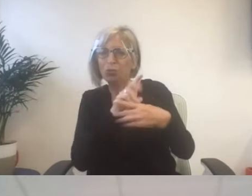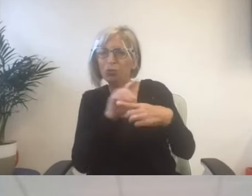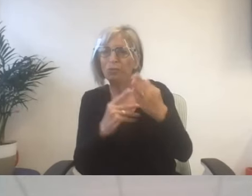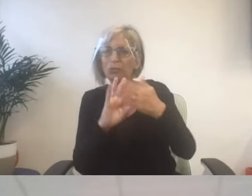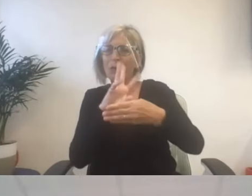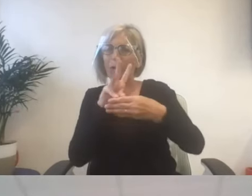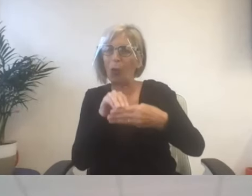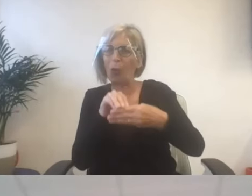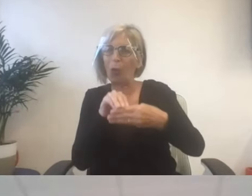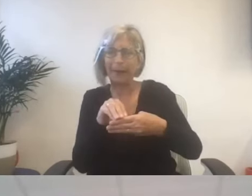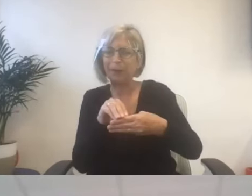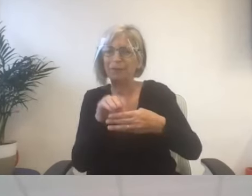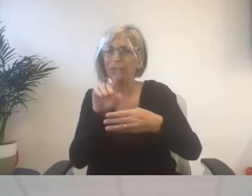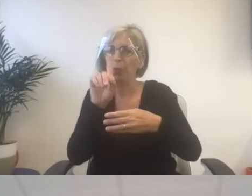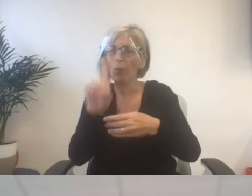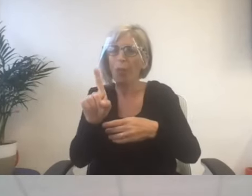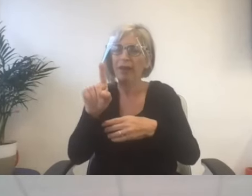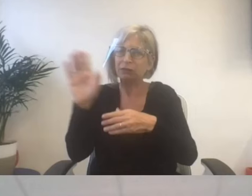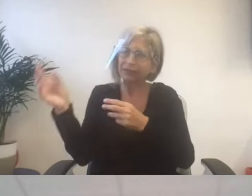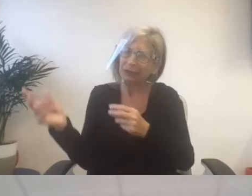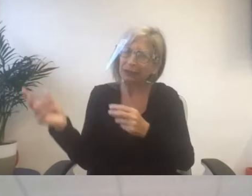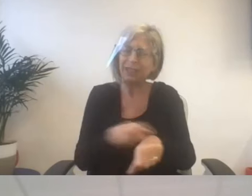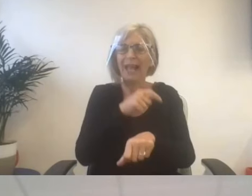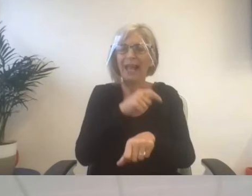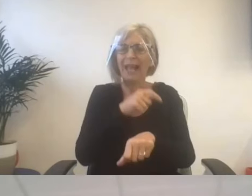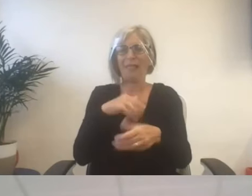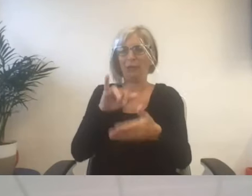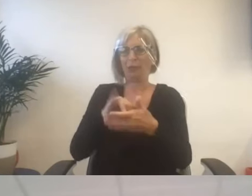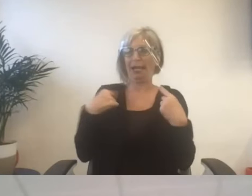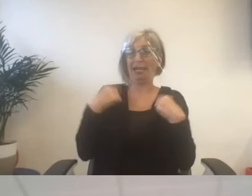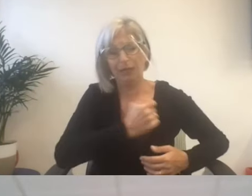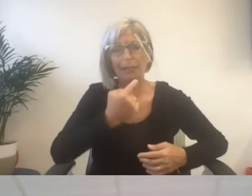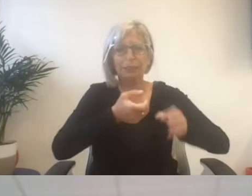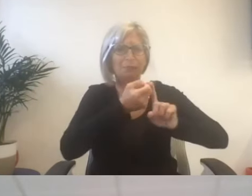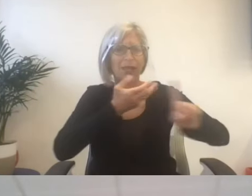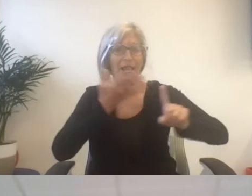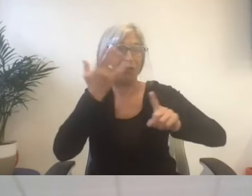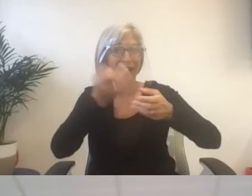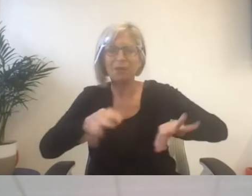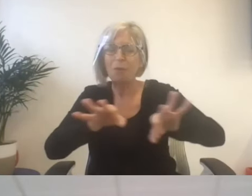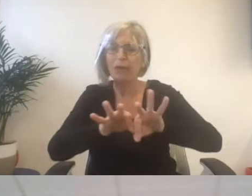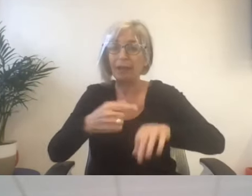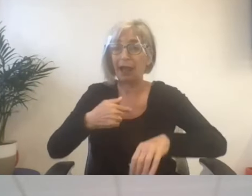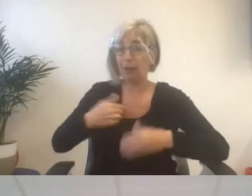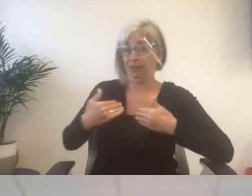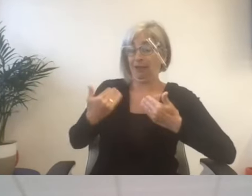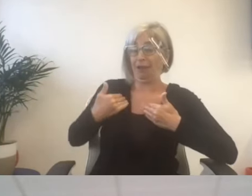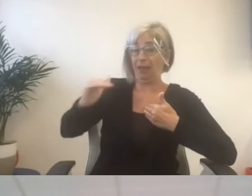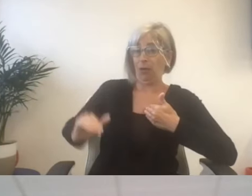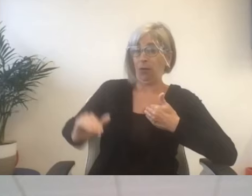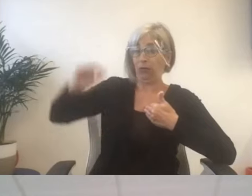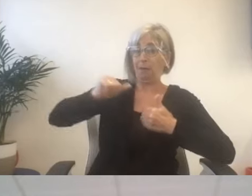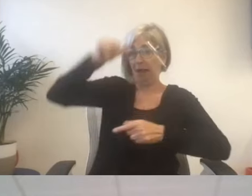be allowed to program just one suite, and that's what I did. Why? See, when I was young, I was raised by my